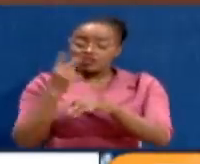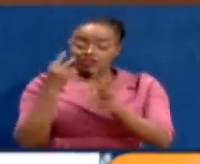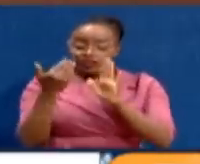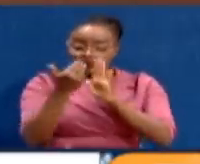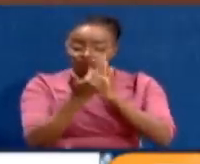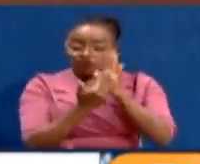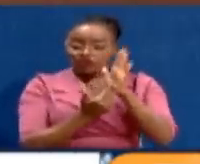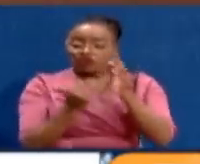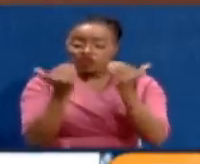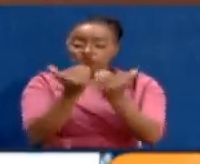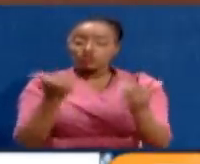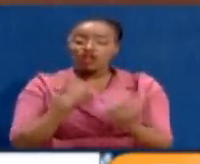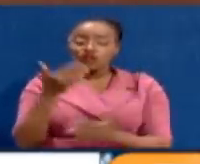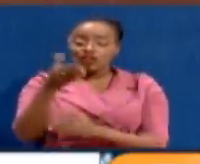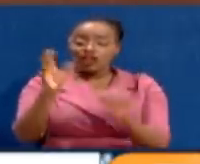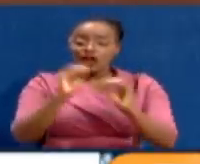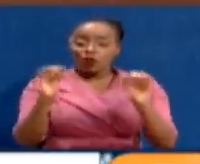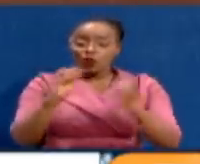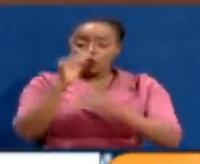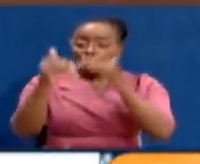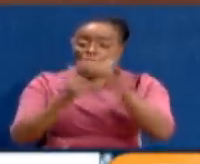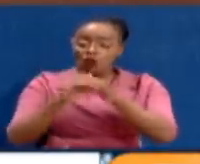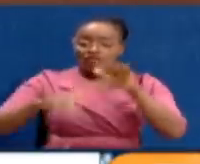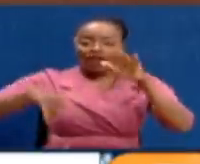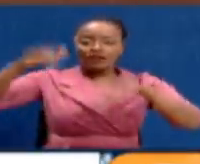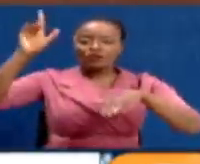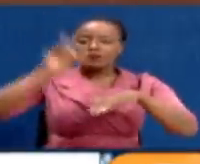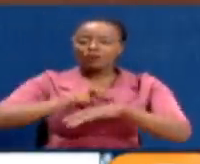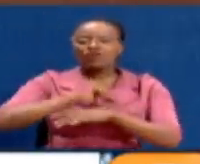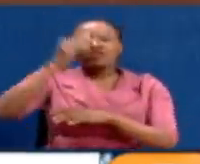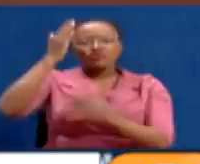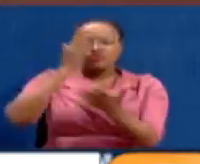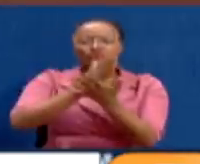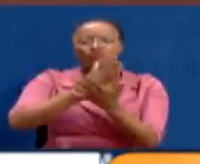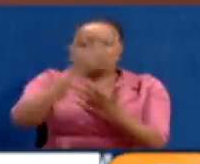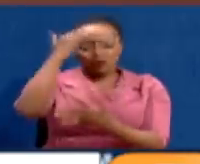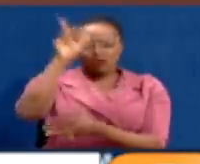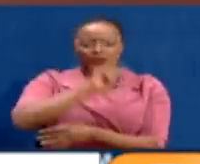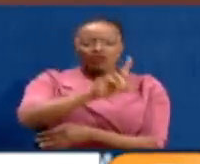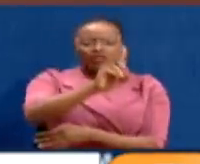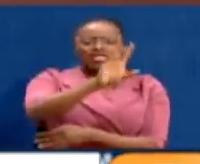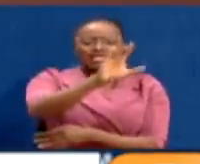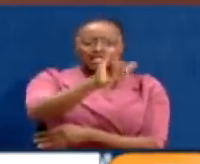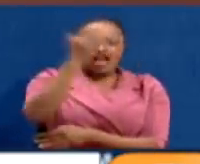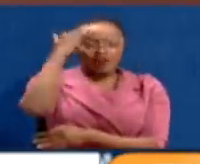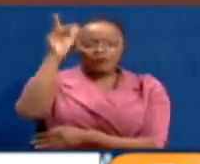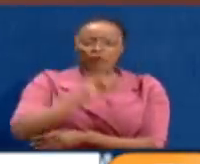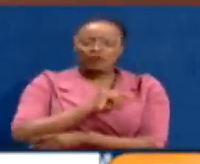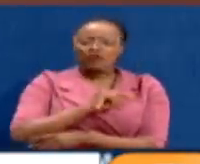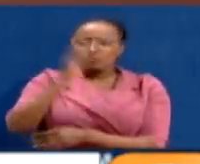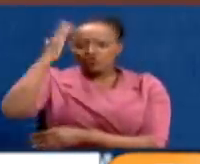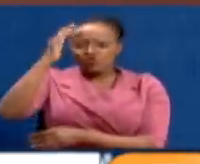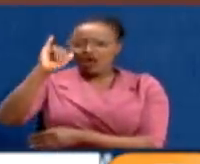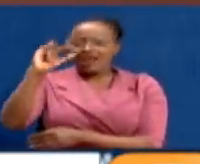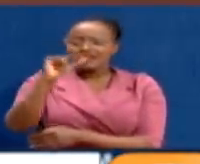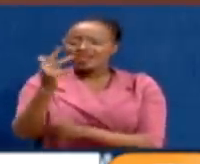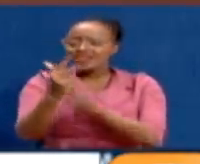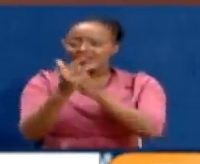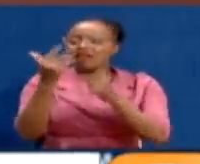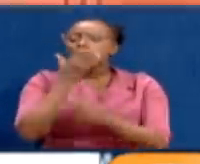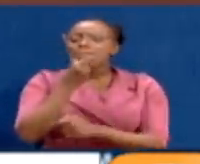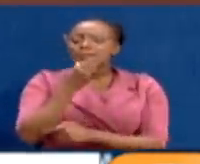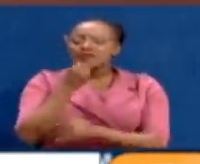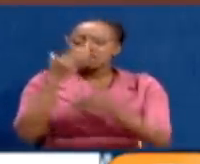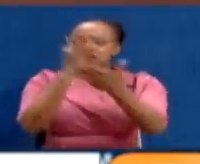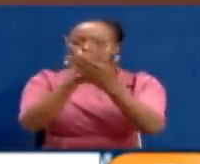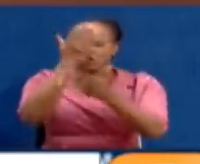kids here. All these are adults. The truth of the matter, and you know it, DCI, you know it, IG. These three gentlemen were being stopped from